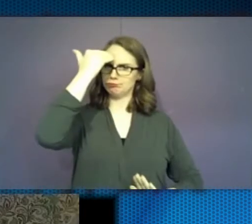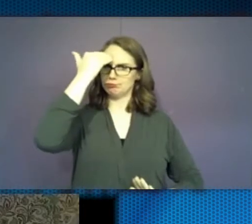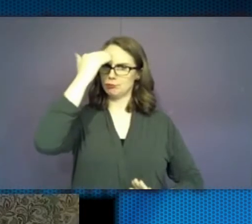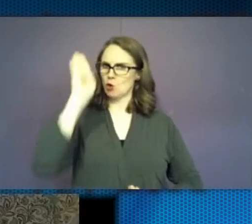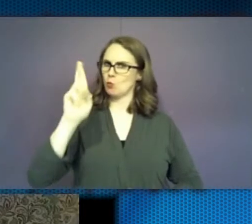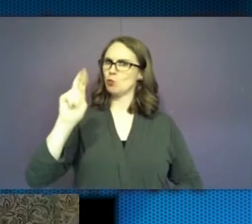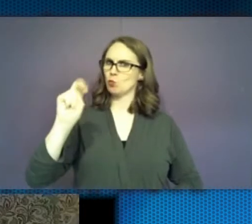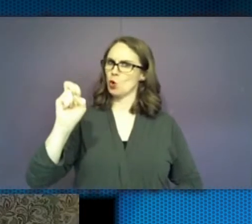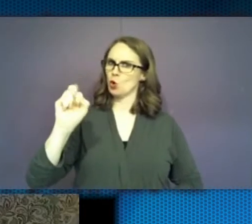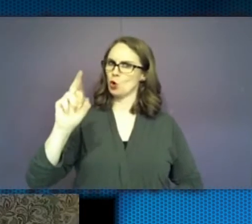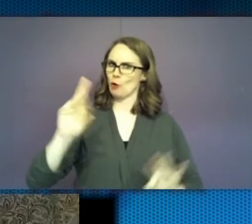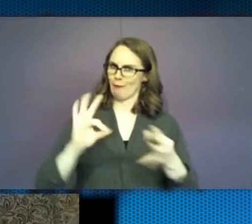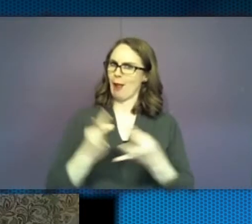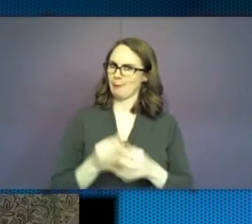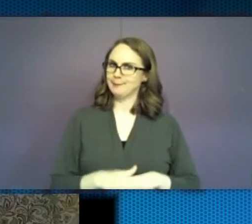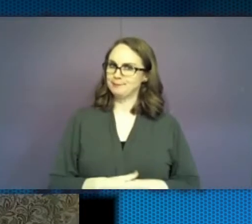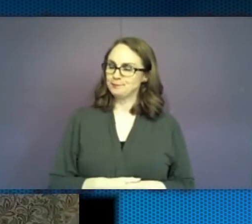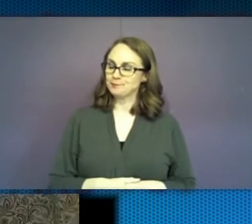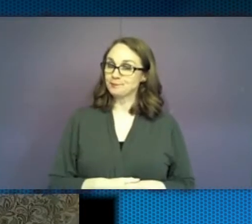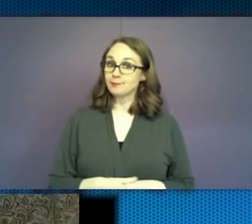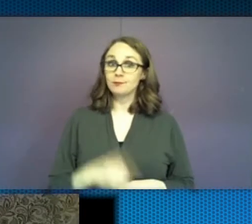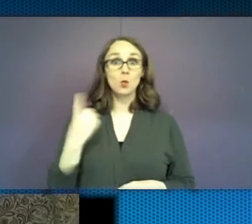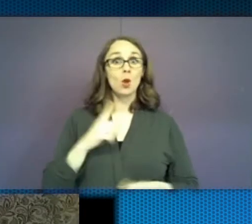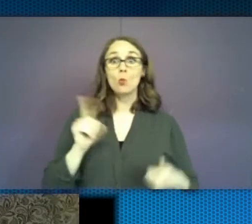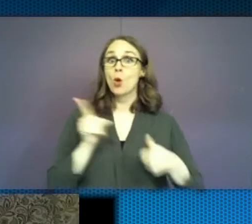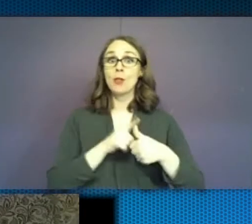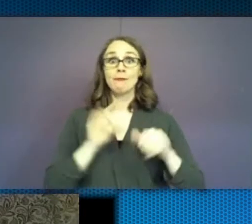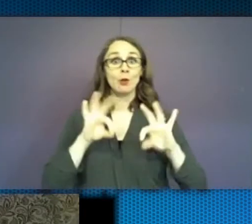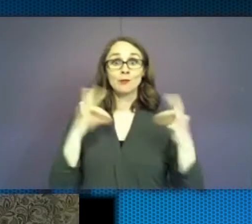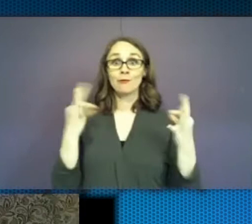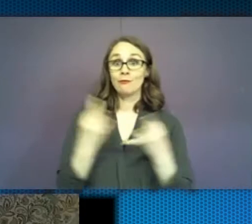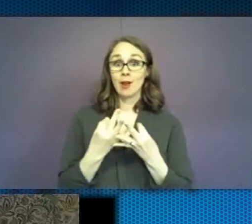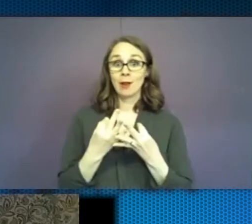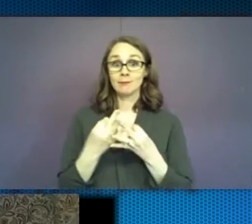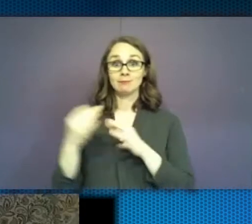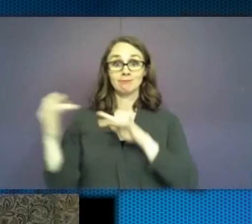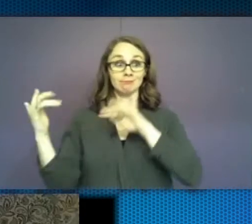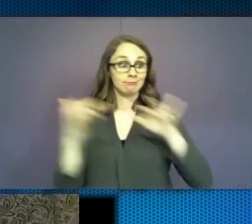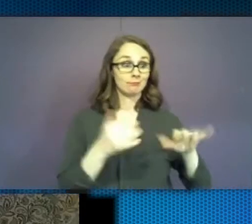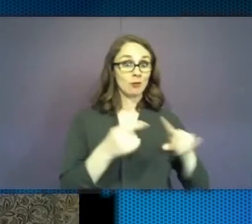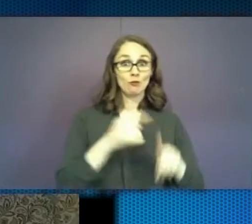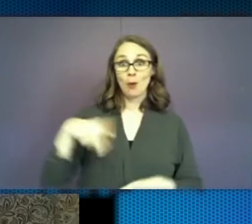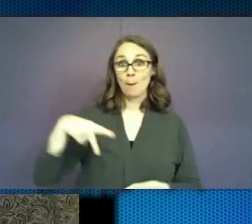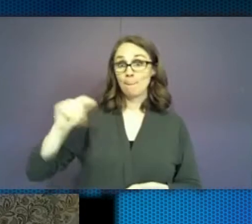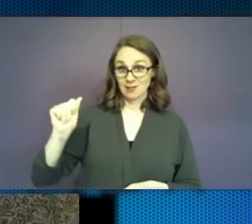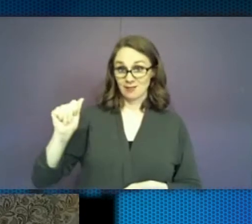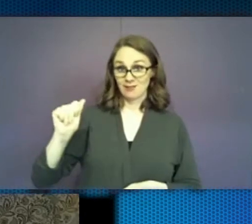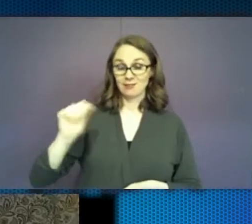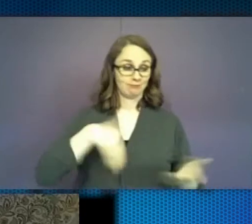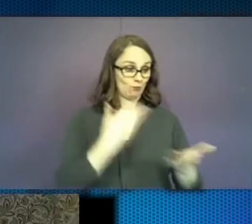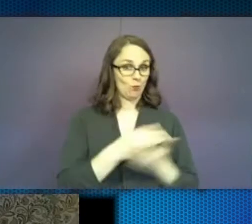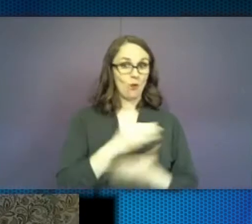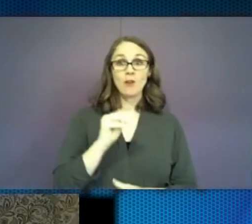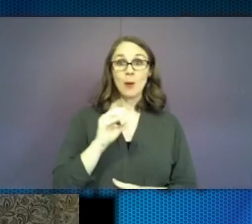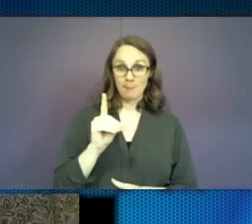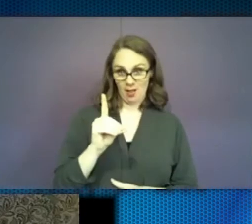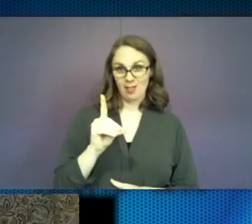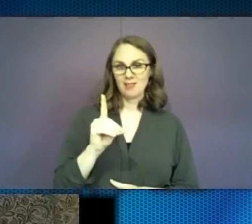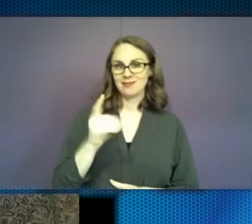Brunners. They were one of the first families who migrated from Pennsylvania to Maryland